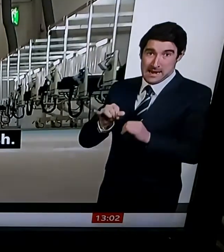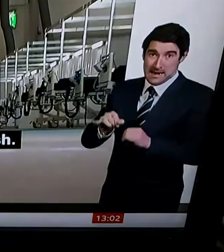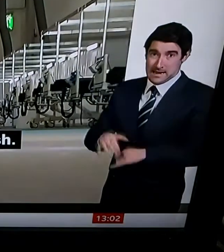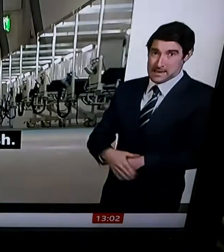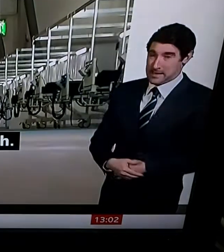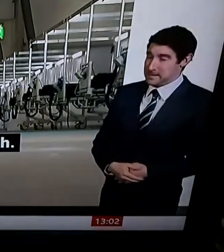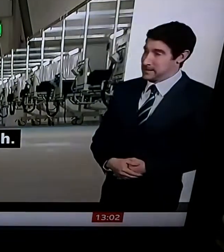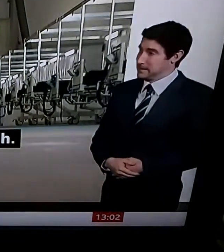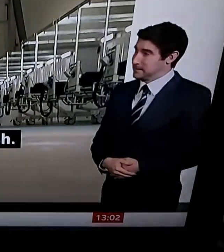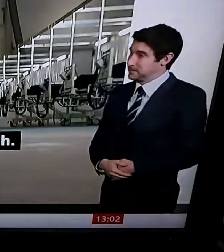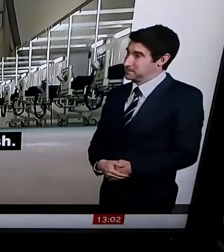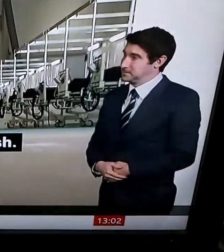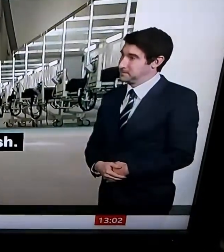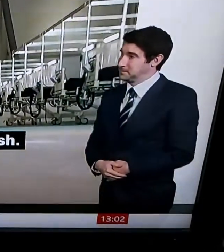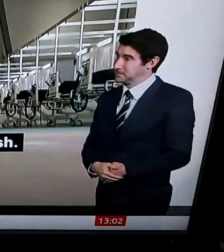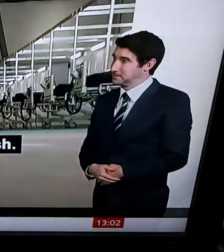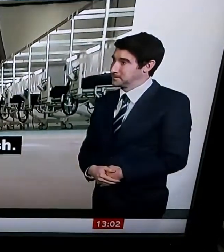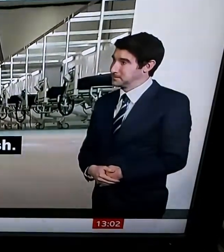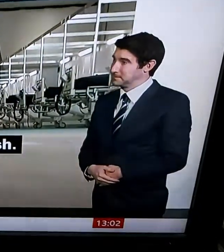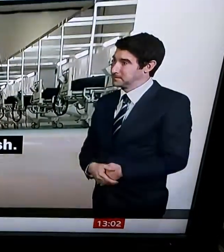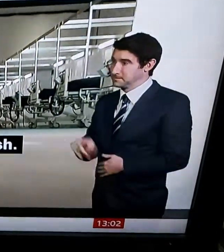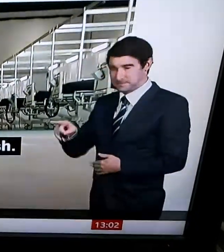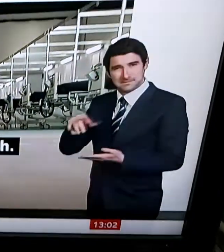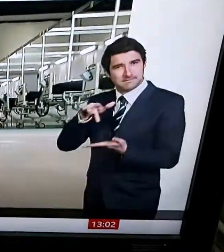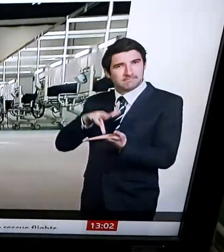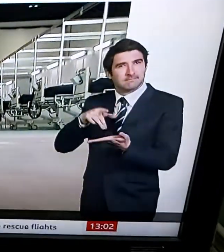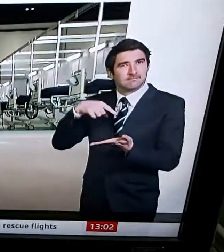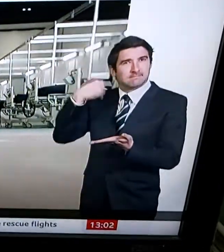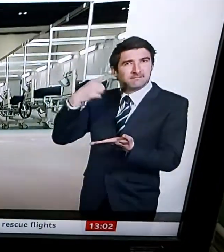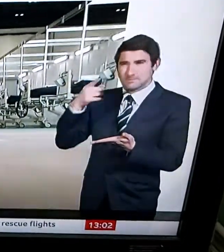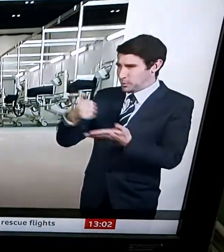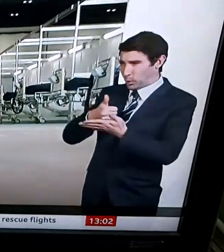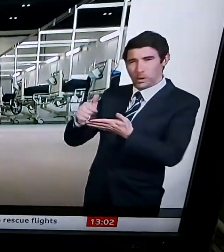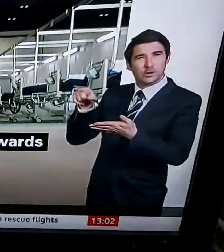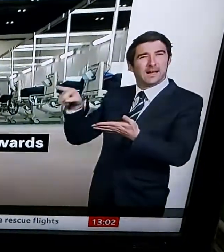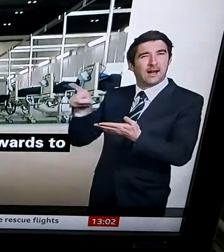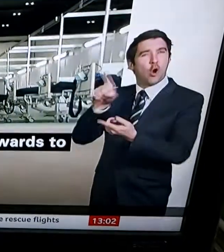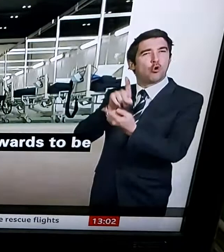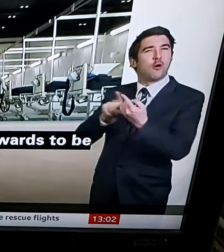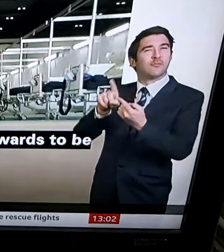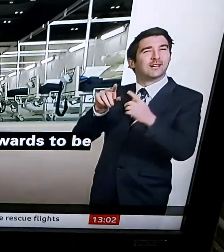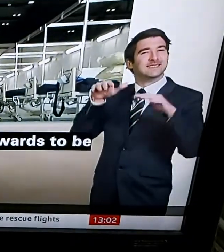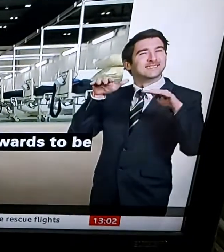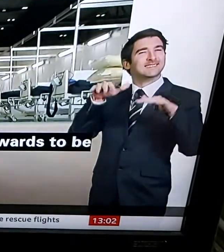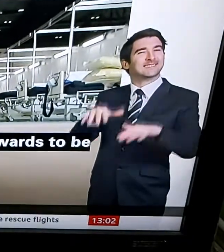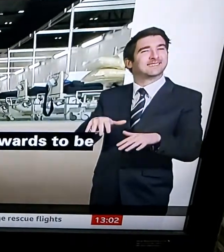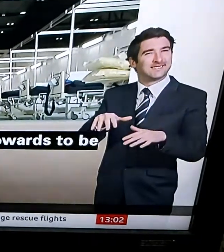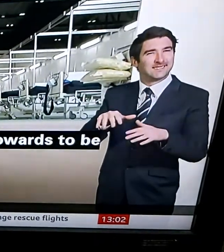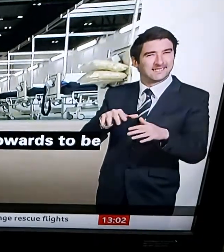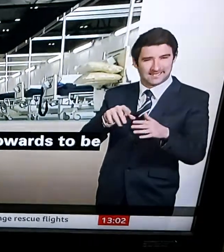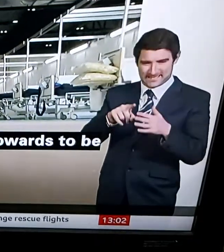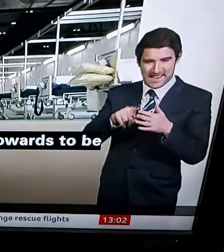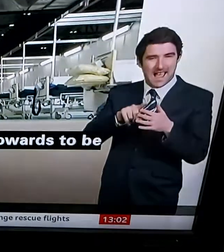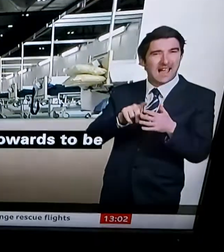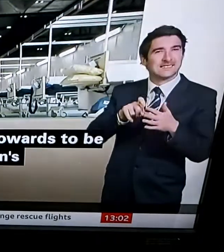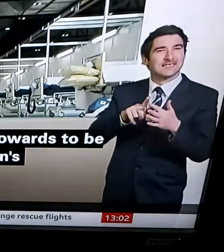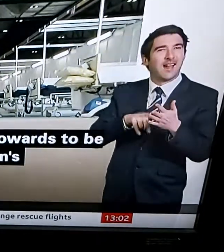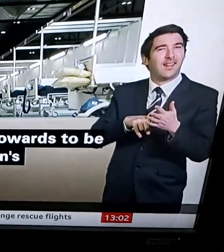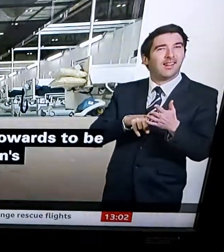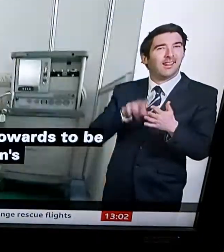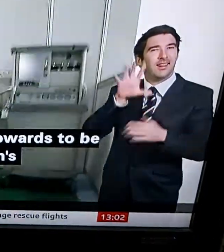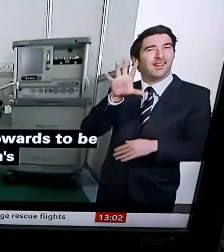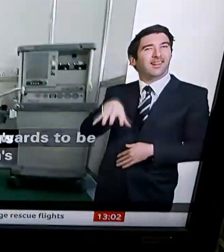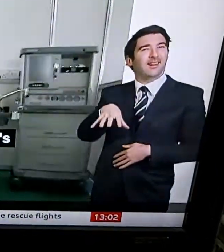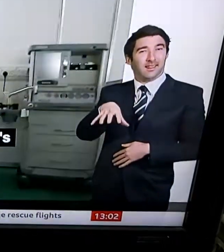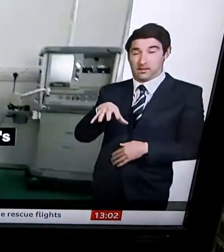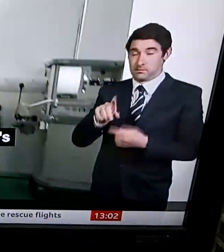From conference centre to what's to be a 4,000-bed facility, London's Nightingale Hospital in East London, ready